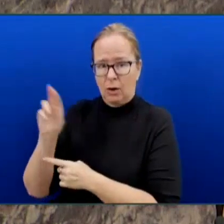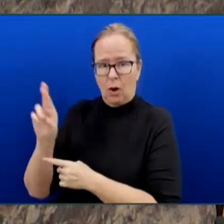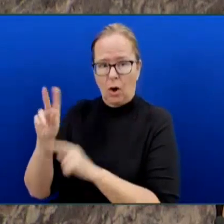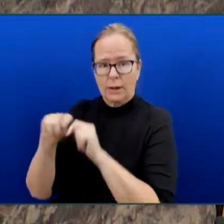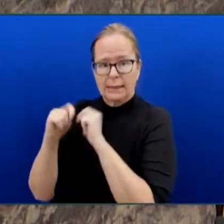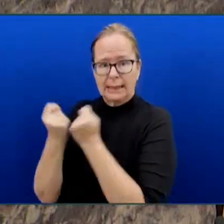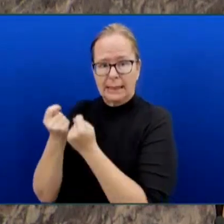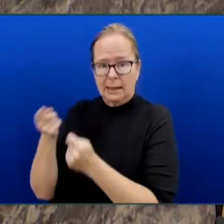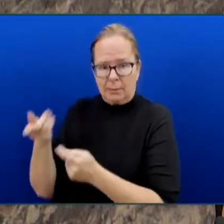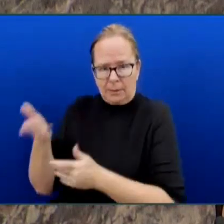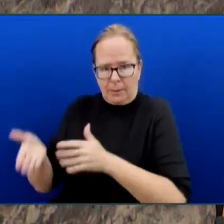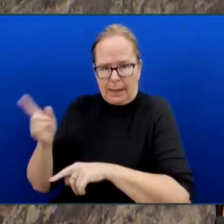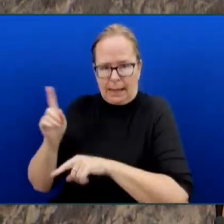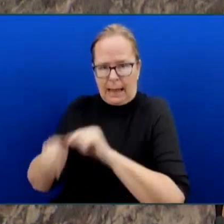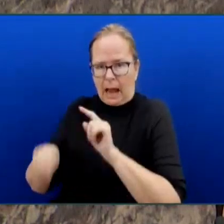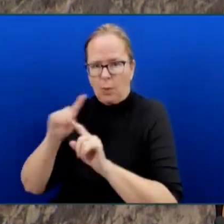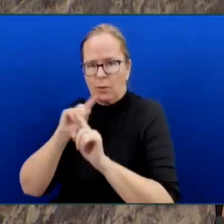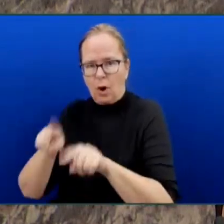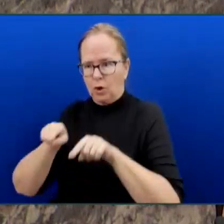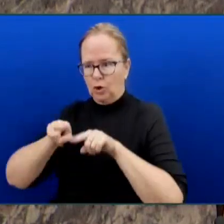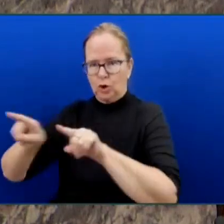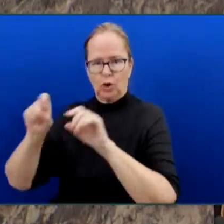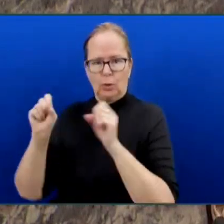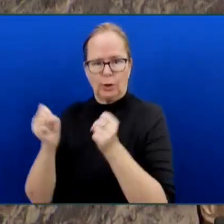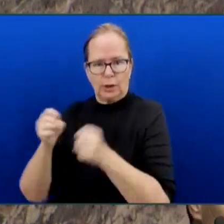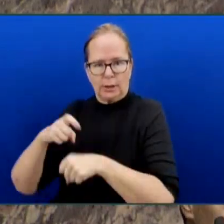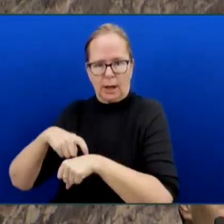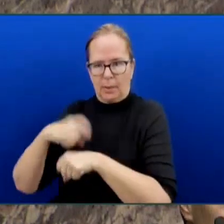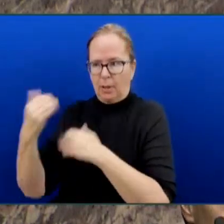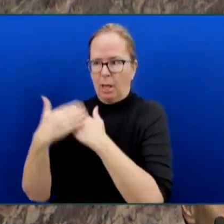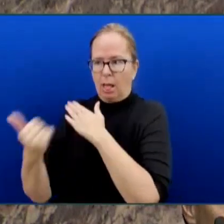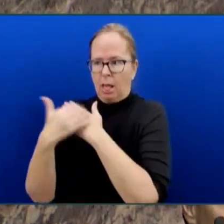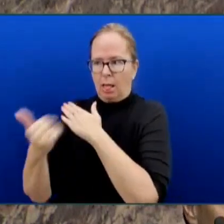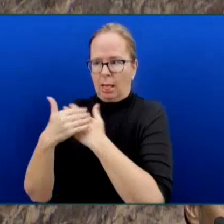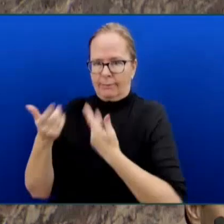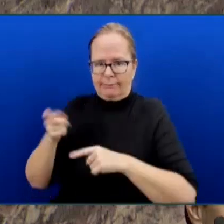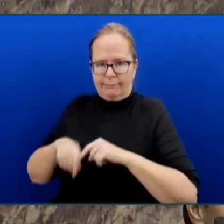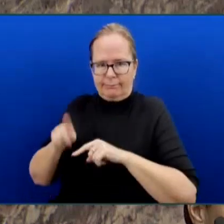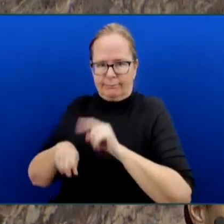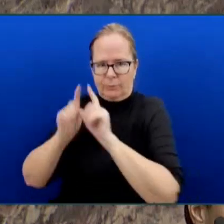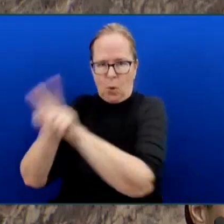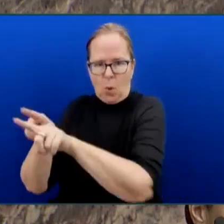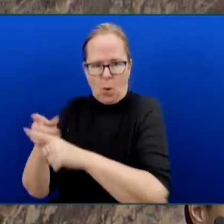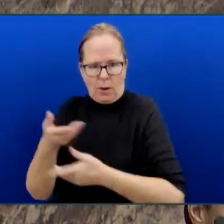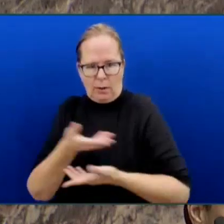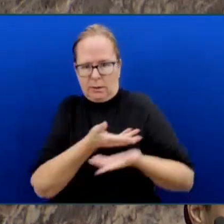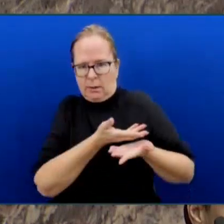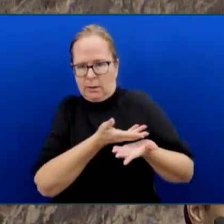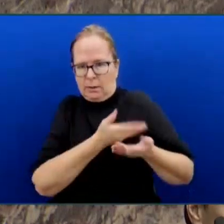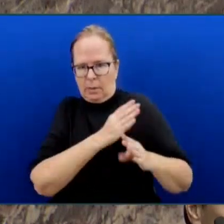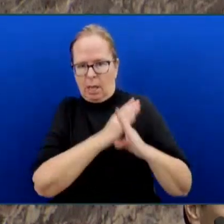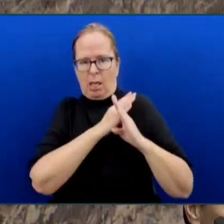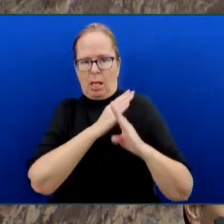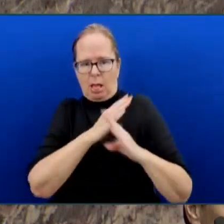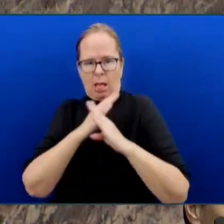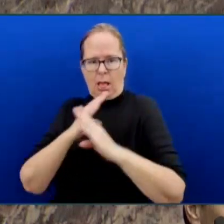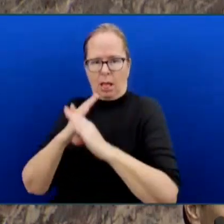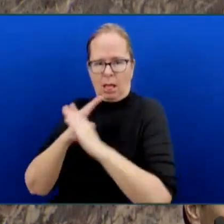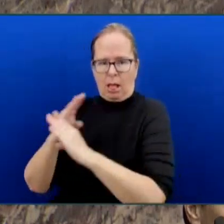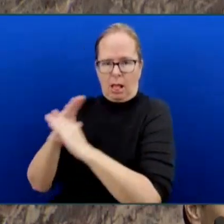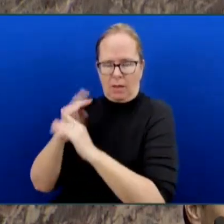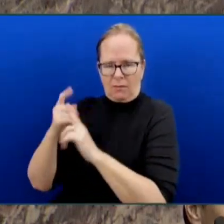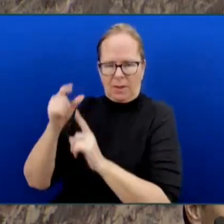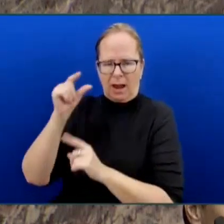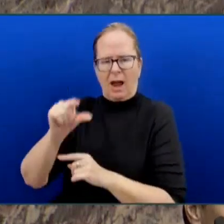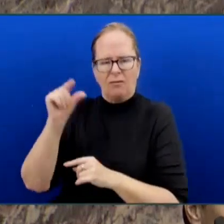overreach, unrealistic deadlines, and bureaucratic interference in volunteer rescue operations. The bottom line is if they don't sign on by